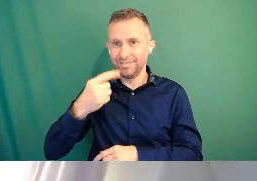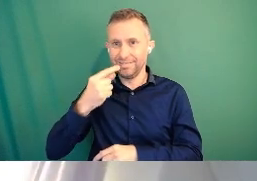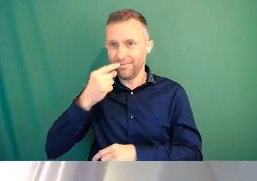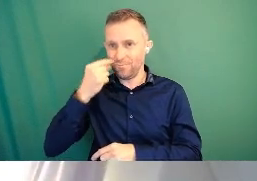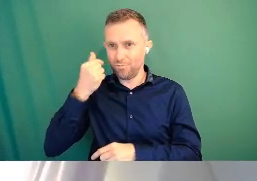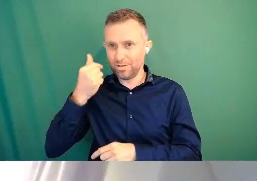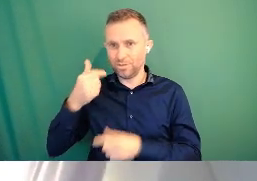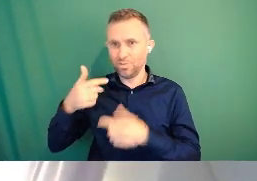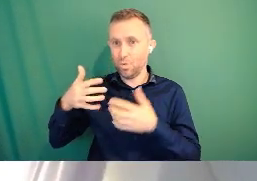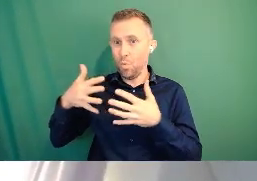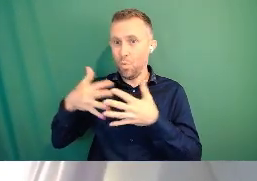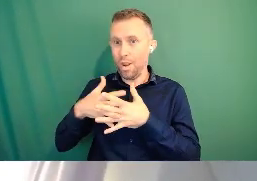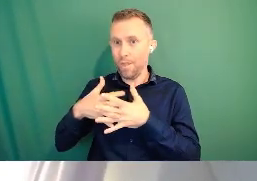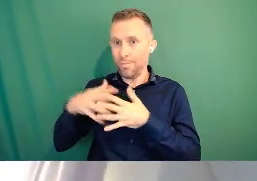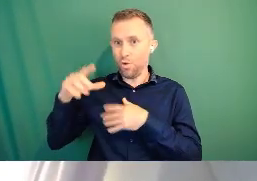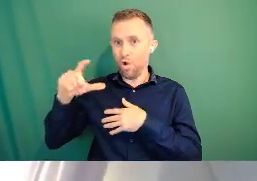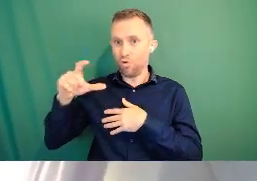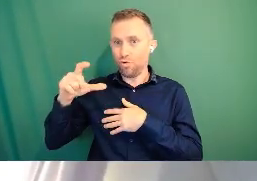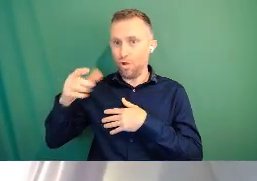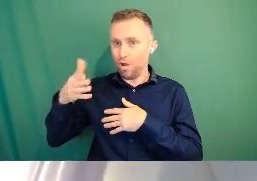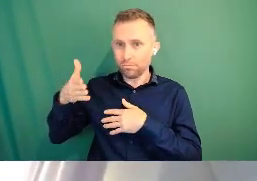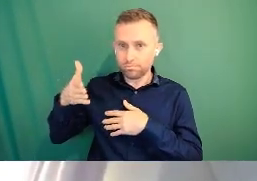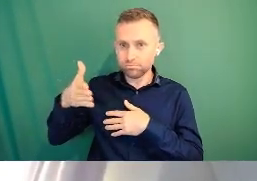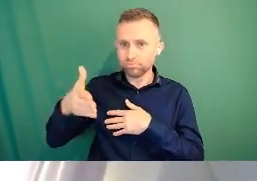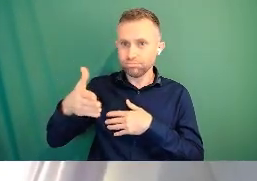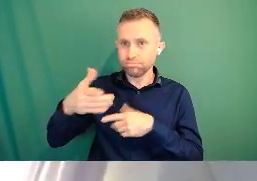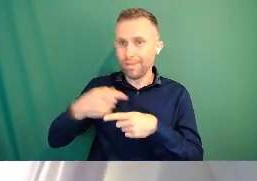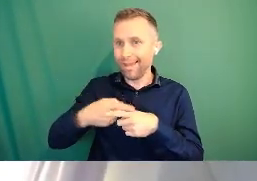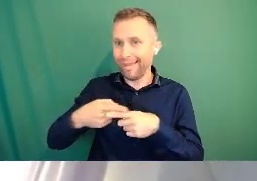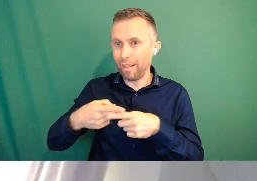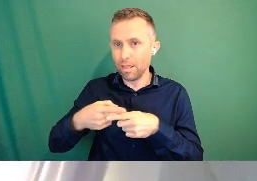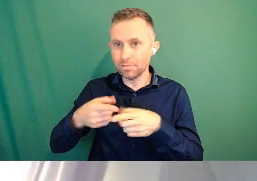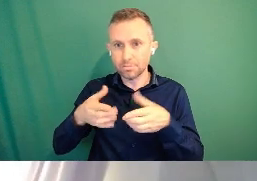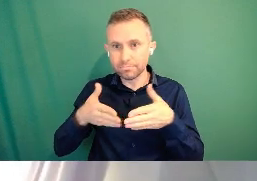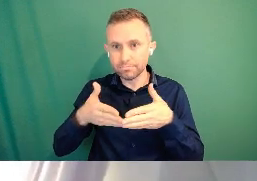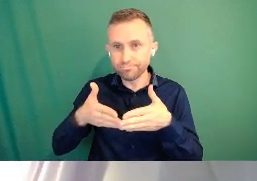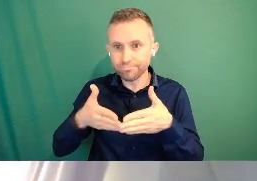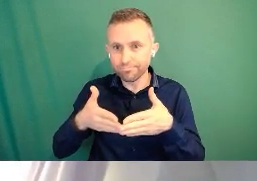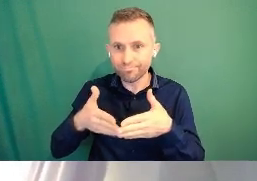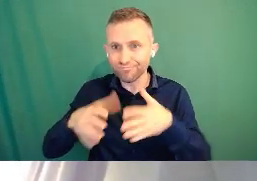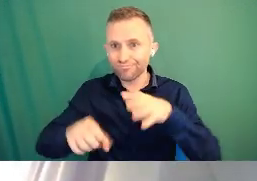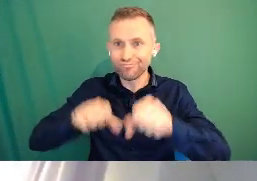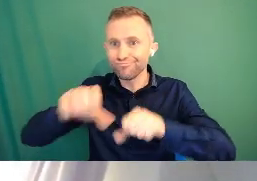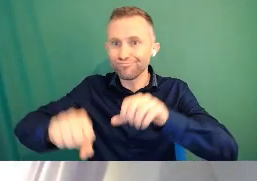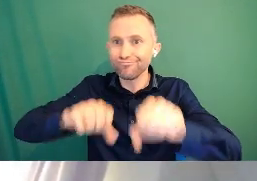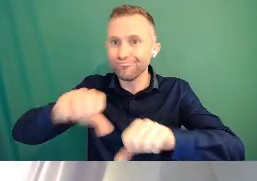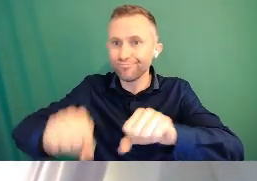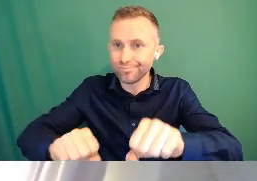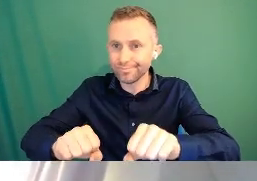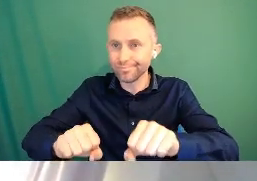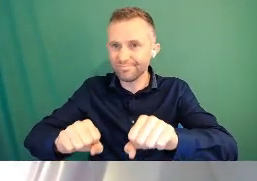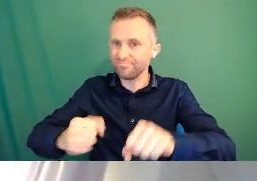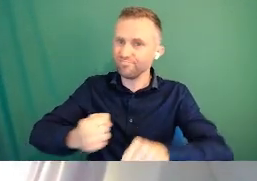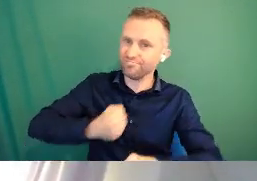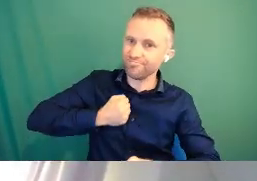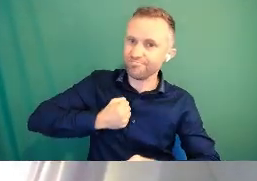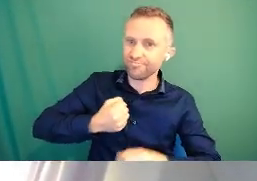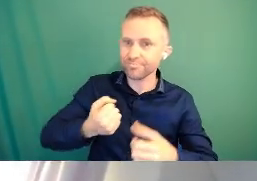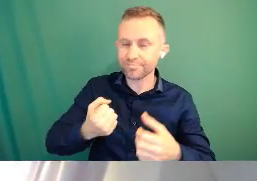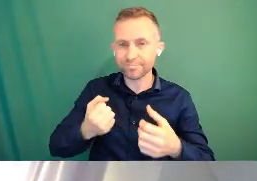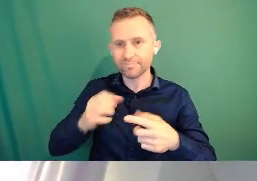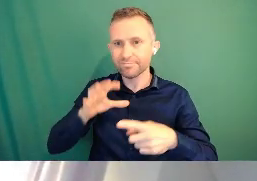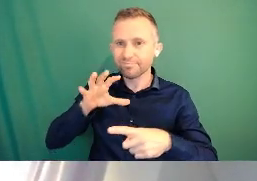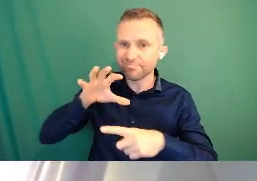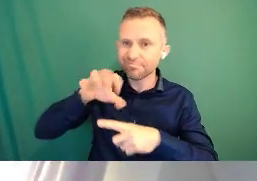that William the Conqueror invaded England successfully, and he was very quick to lay siege